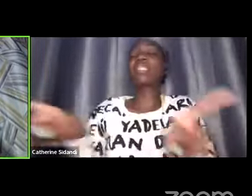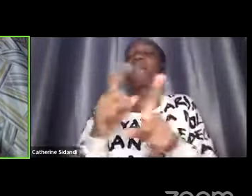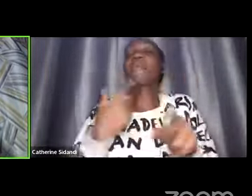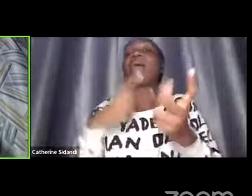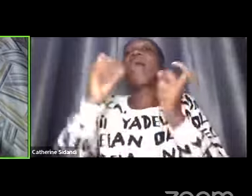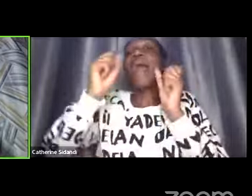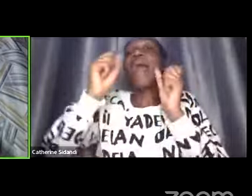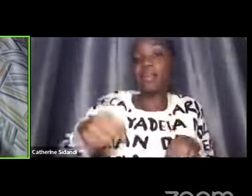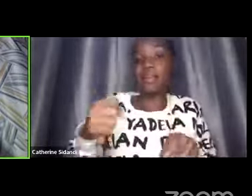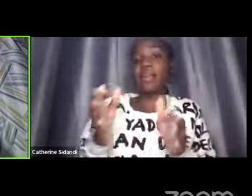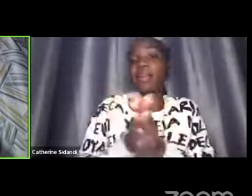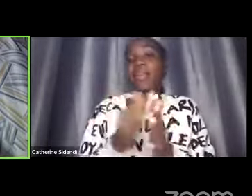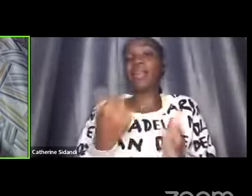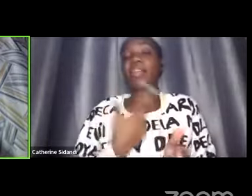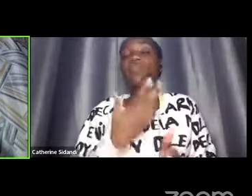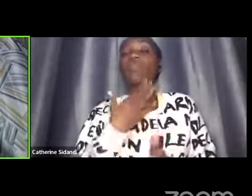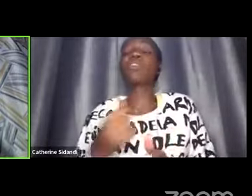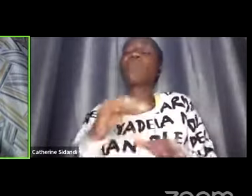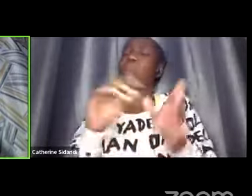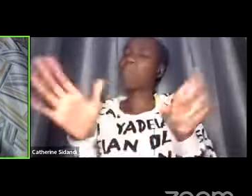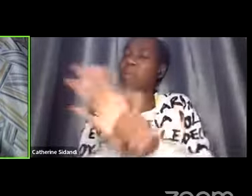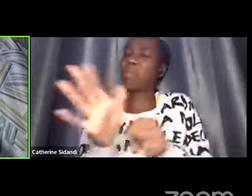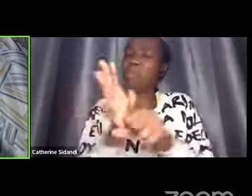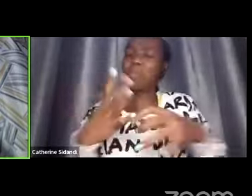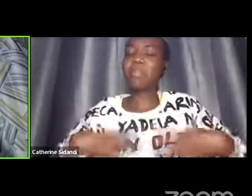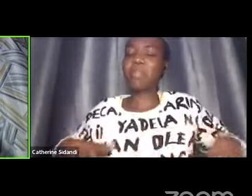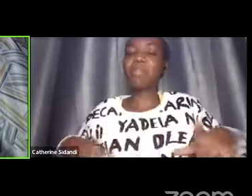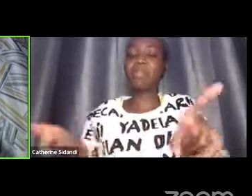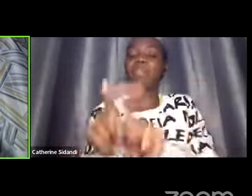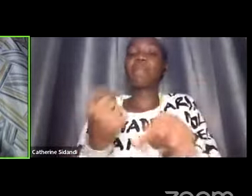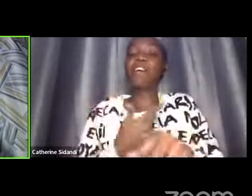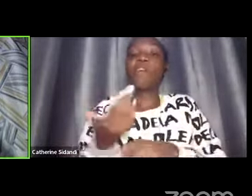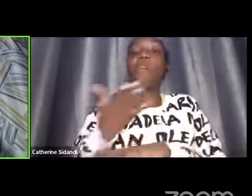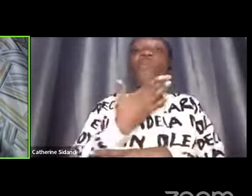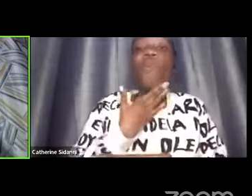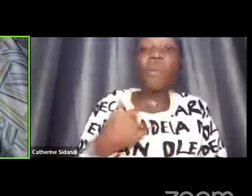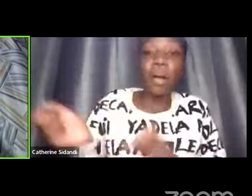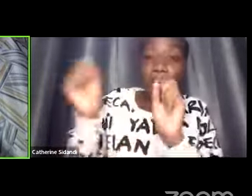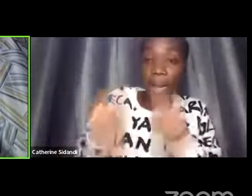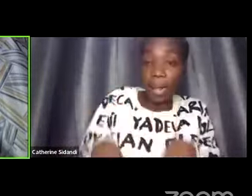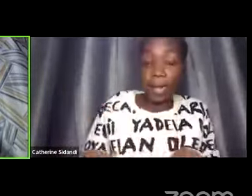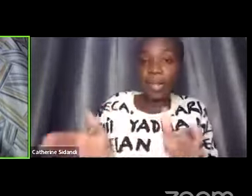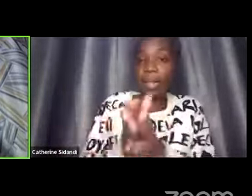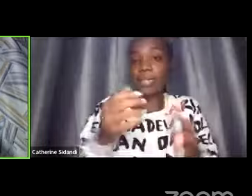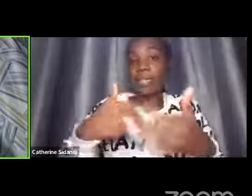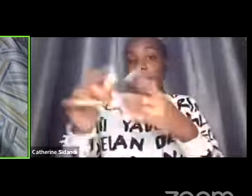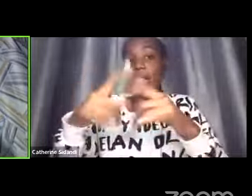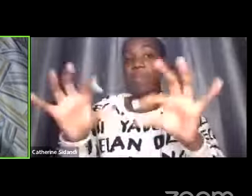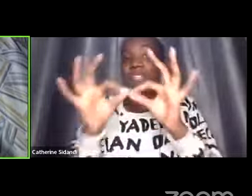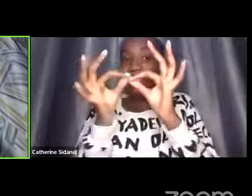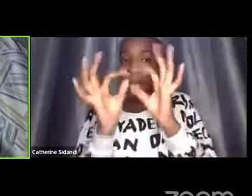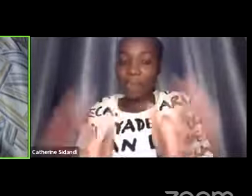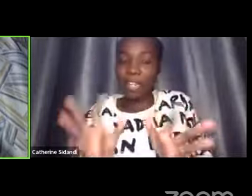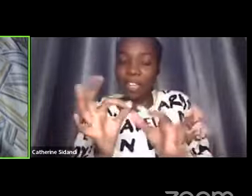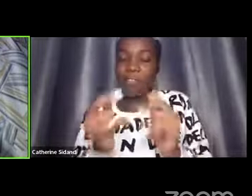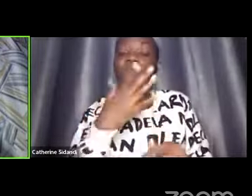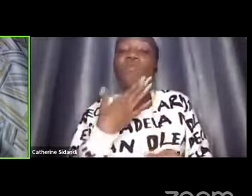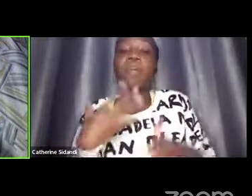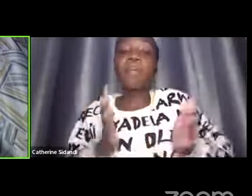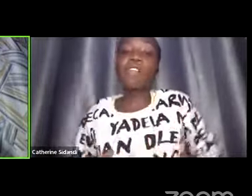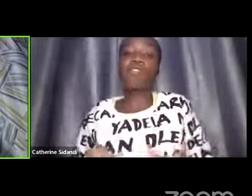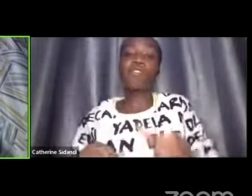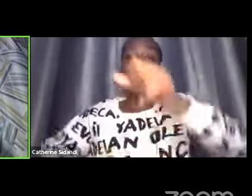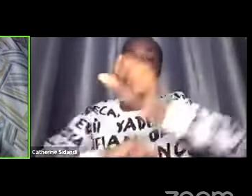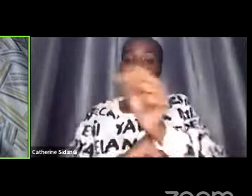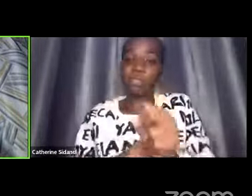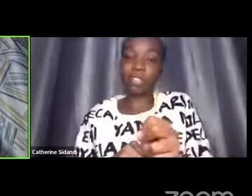to accommodate as many people as we can. So Catherine Sidandi is our sign language interpreter. And if you're looking for somebody to support your events in terms